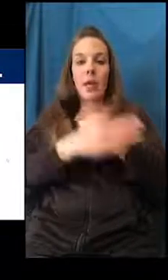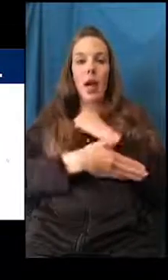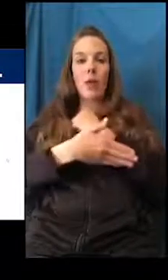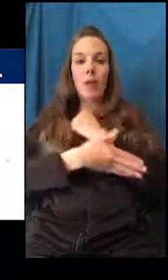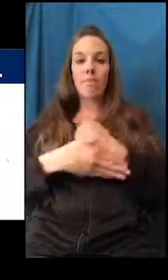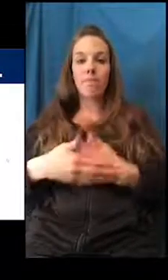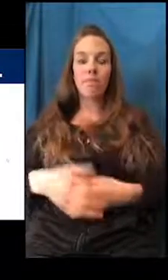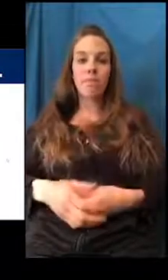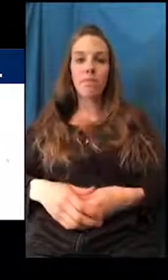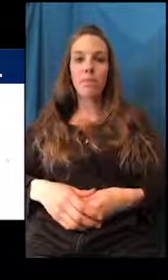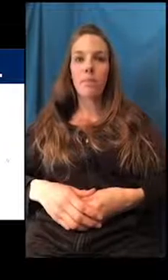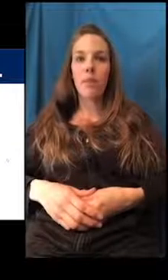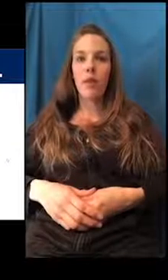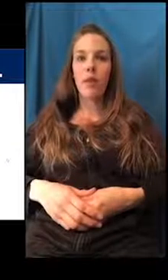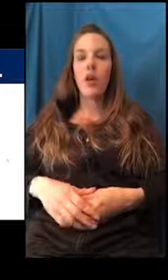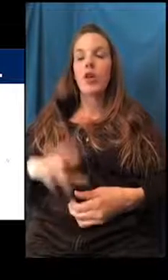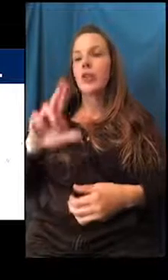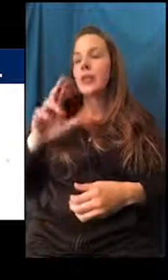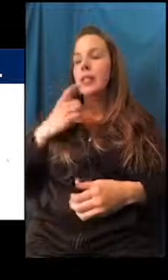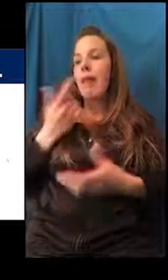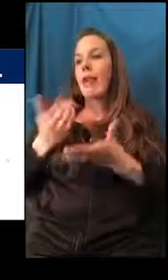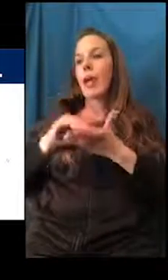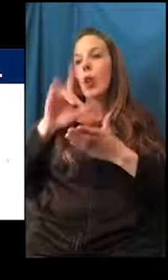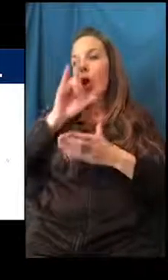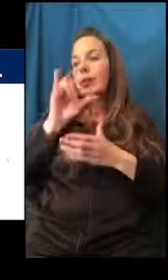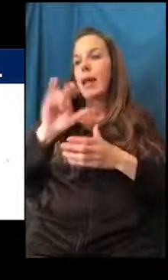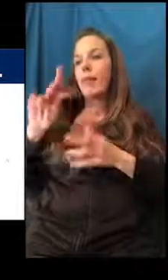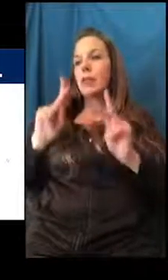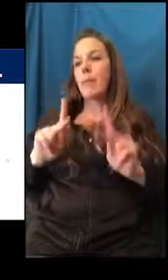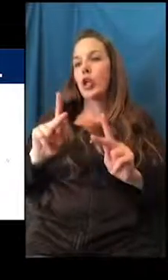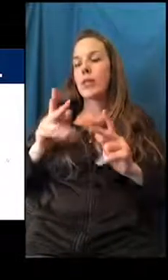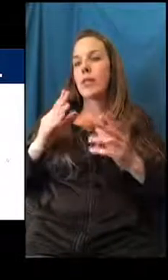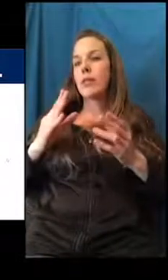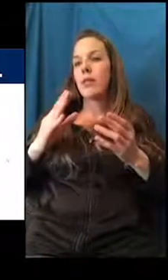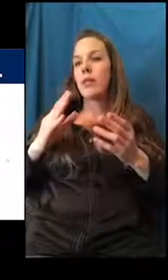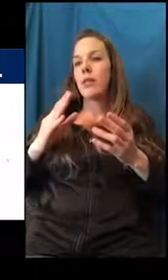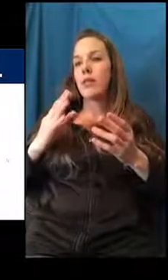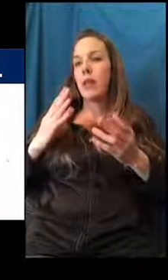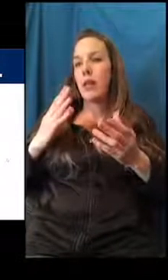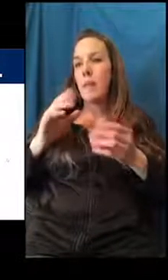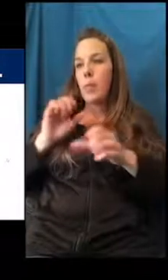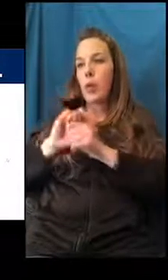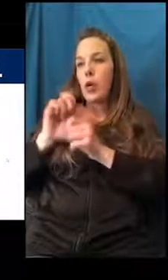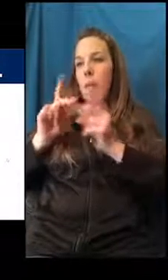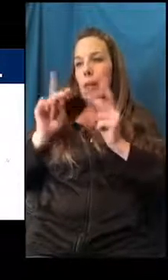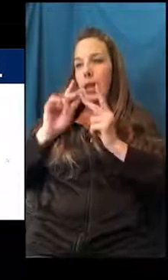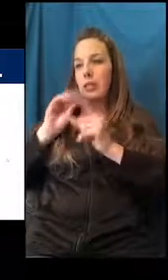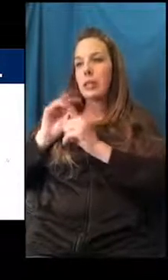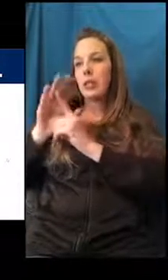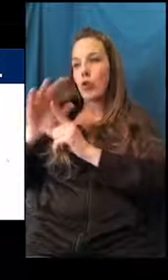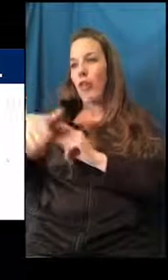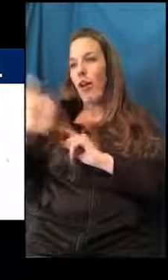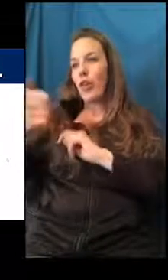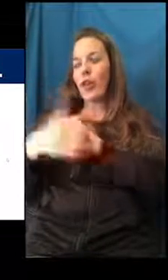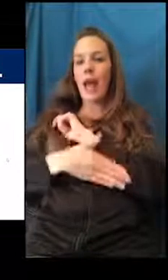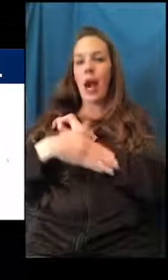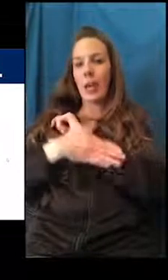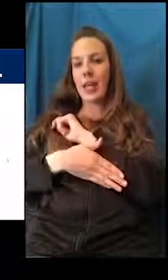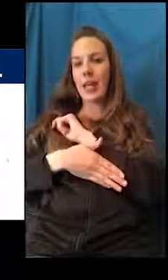So to restate that, it looks like this person may have a workplace exposure in another county, and they